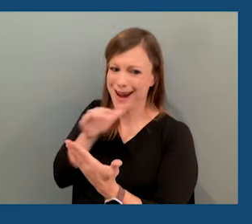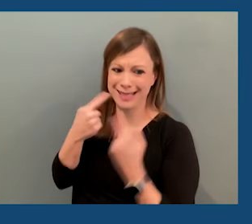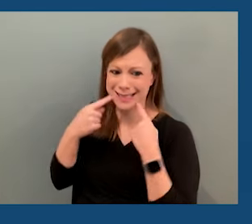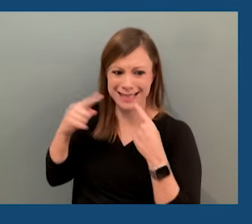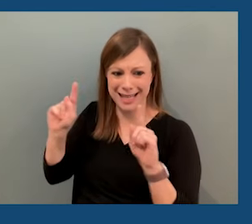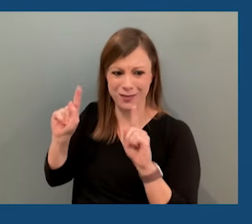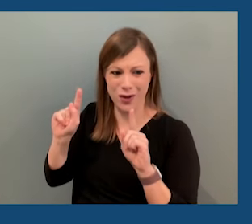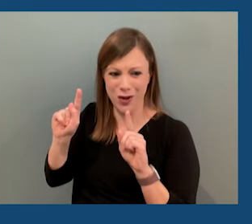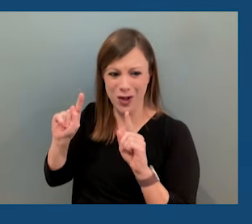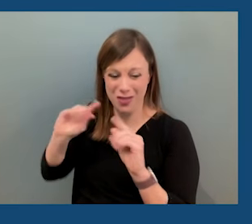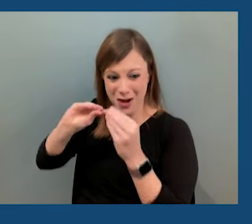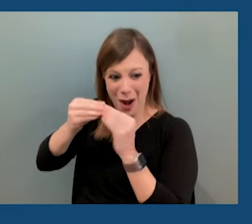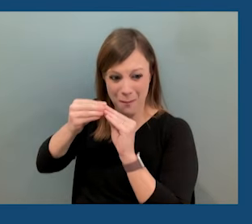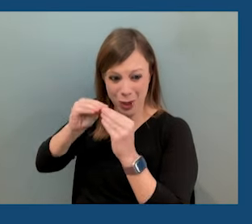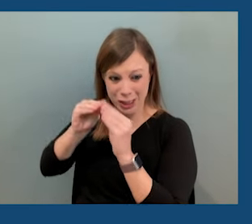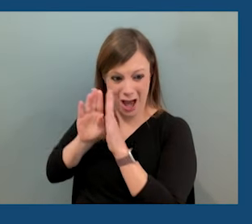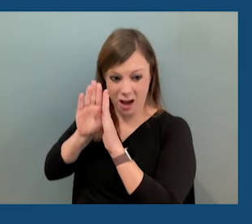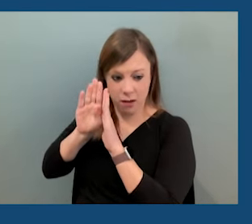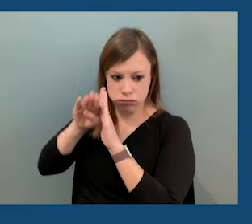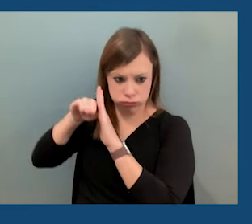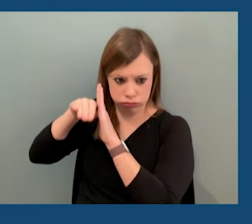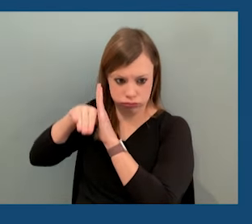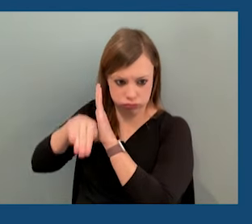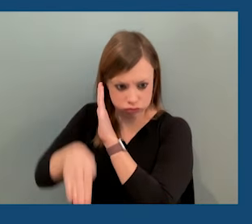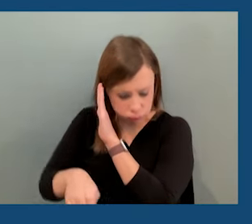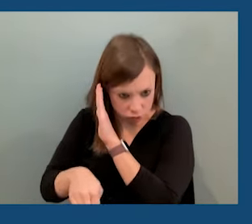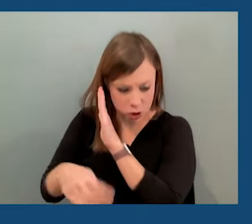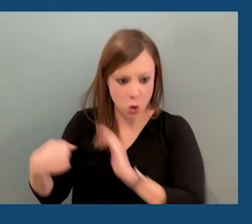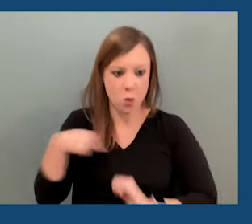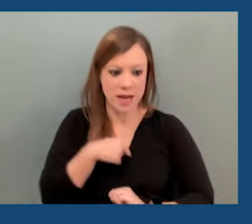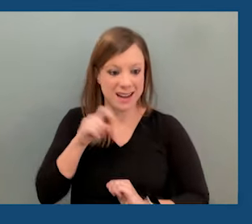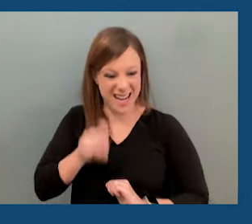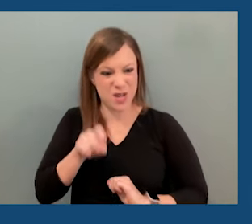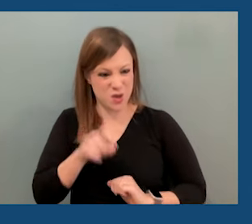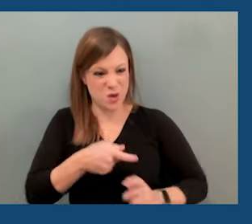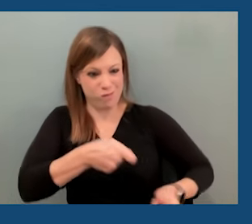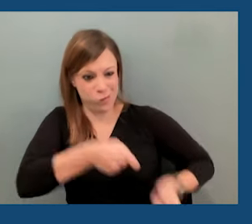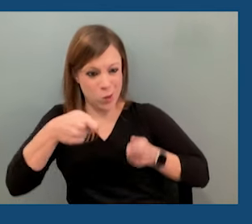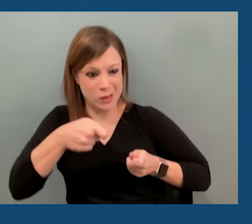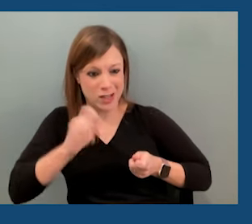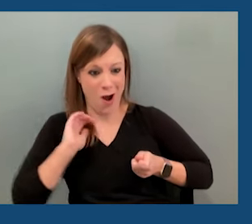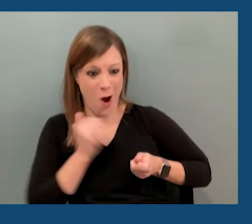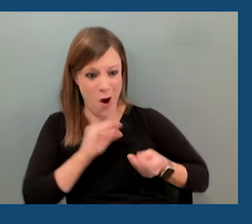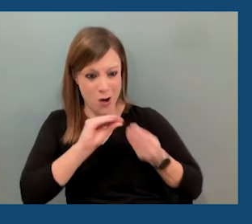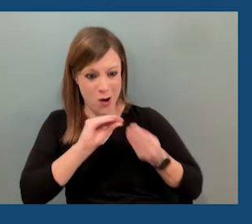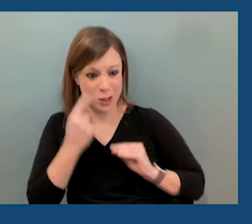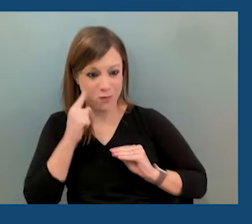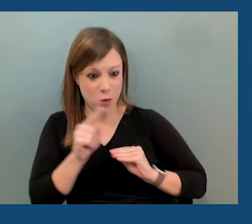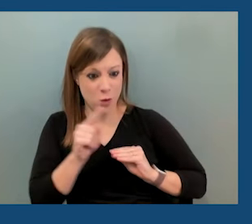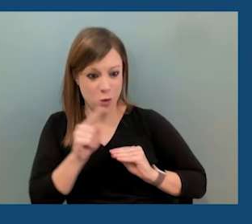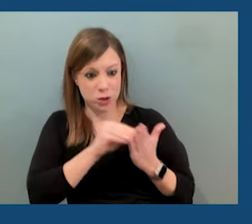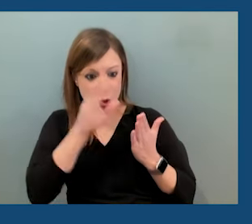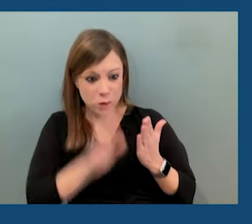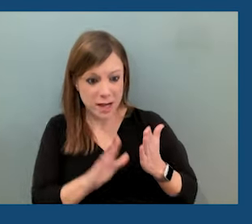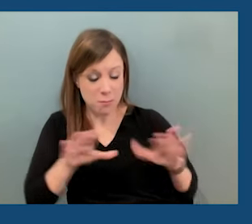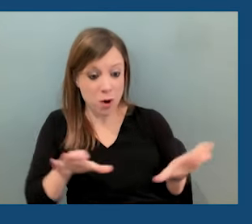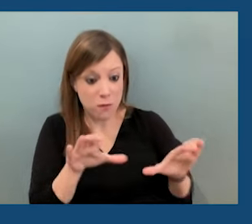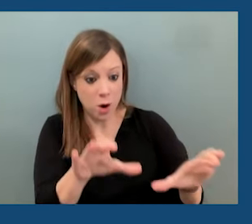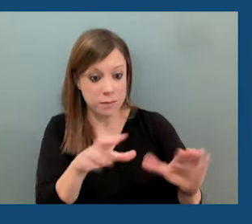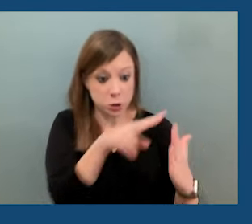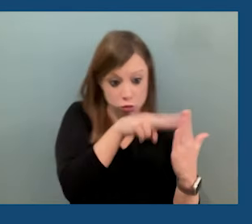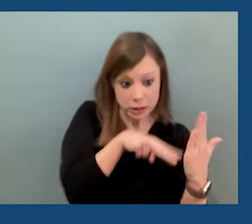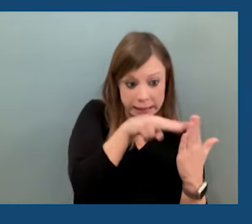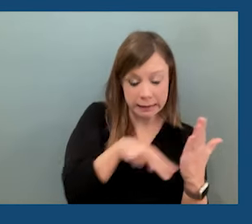our kids are not thriving, and I need to boost up our numbers in student performance in reading and math. And we have this challenge before